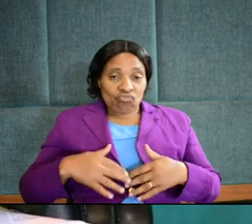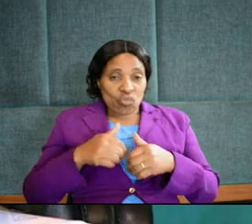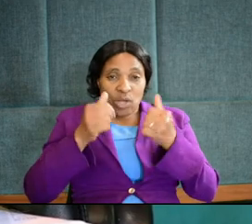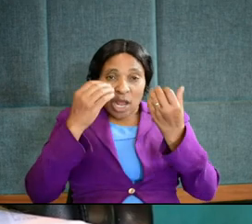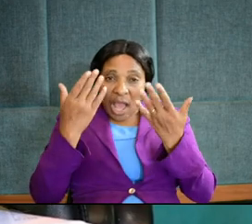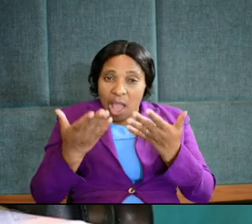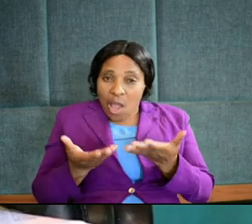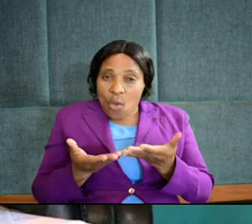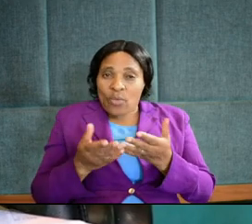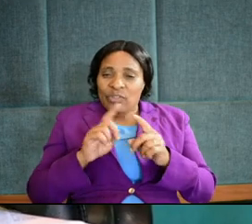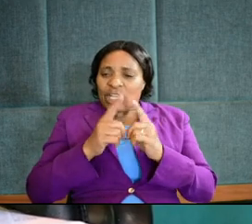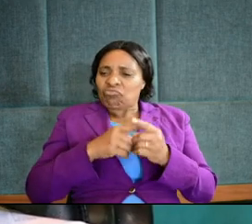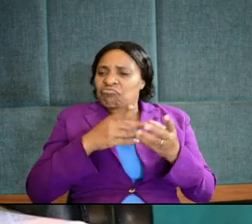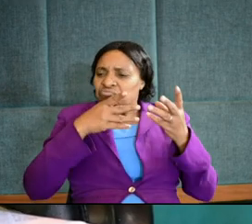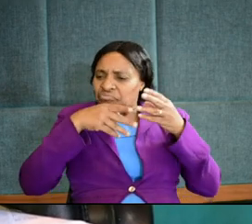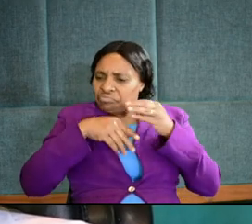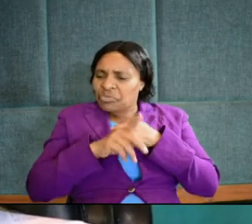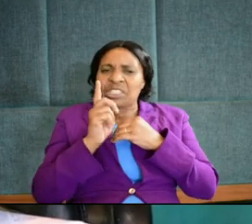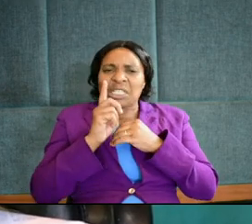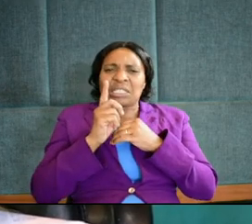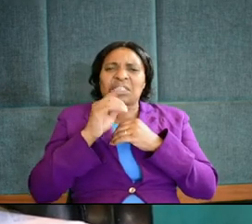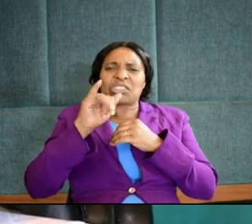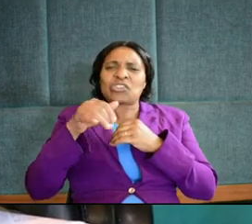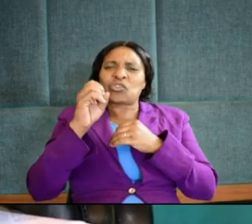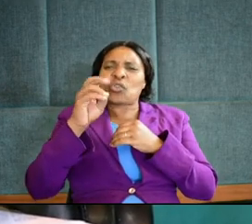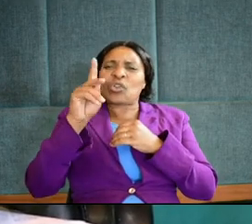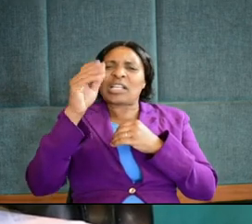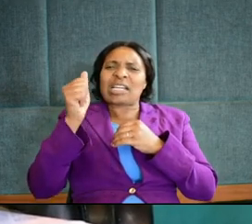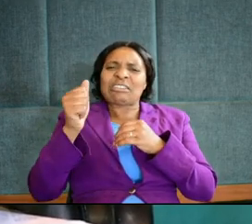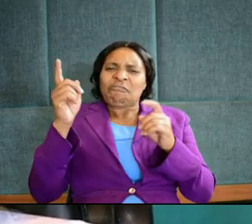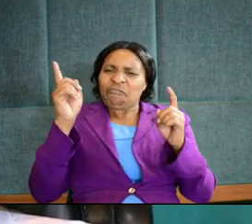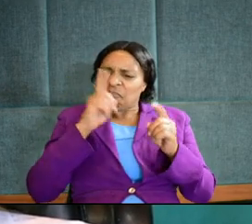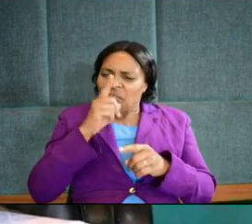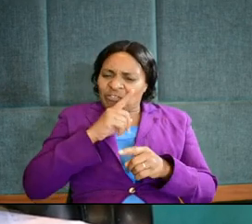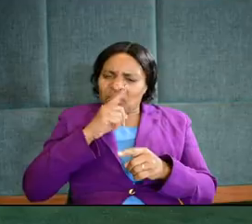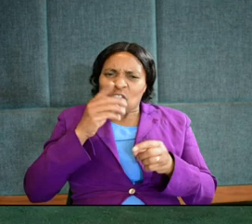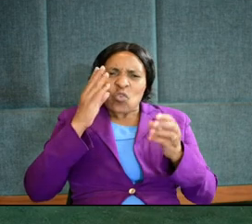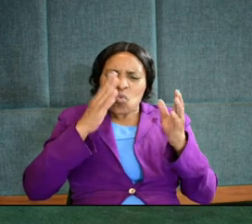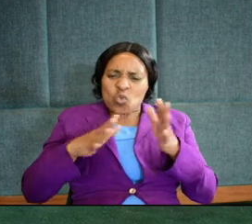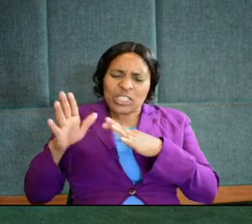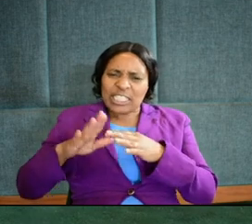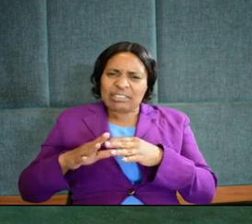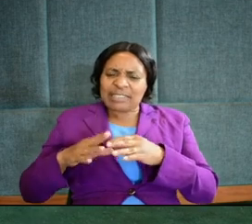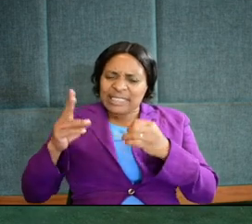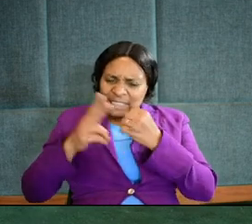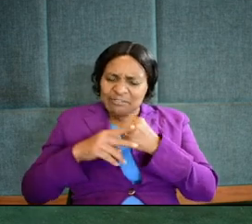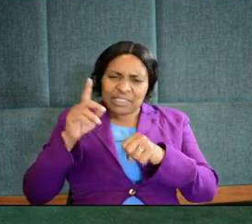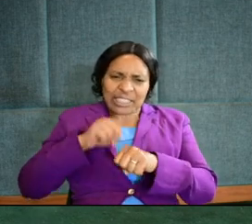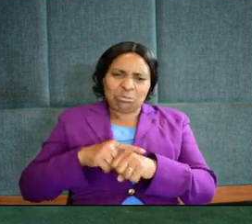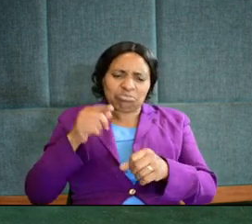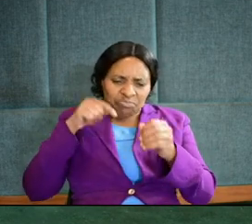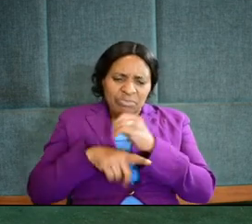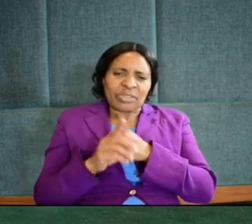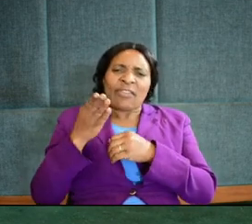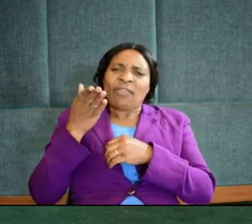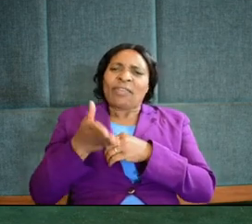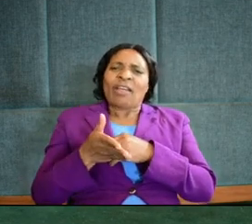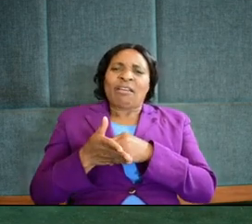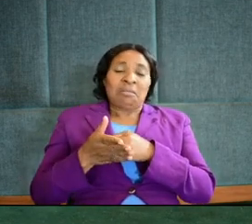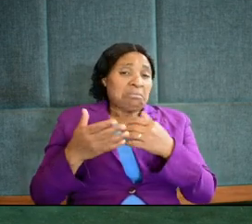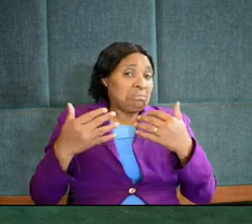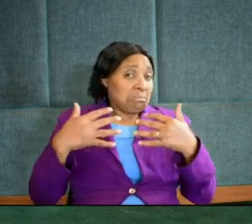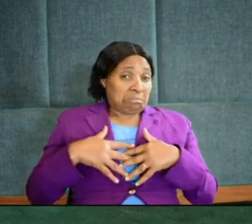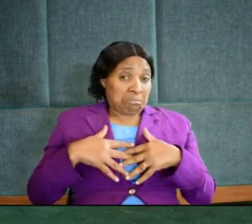the Jordan, the dirty, dirty Jordan. And dip yourself seven times. Dip yourself seven times. How many people would be like, okay, that sounds